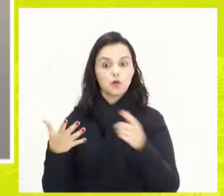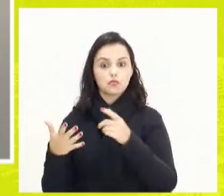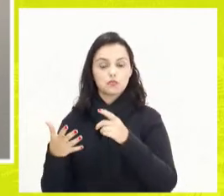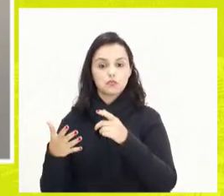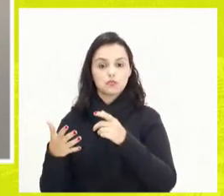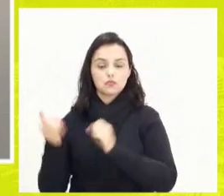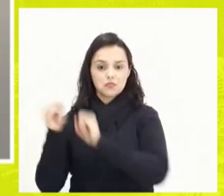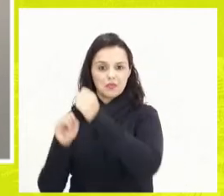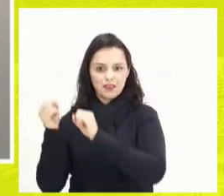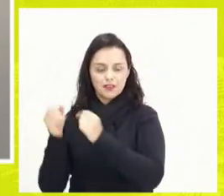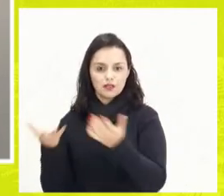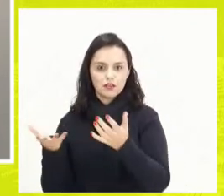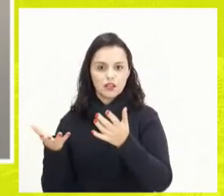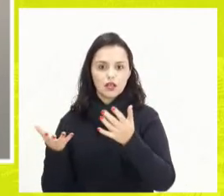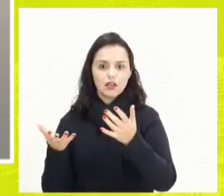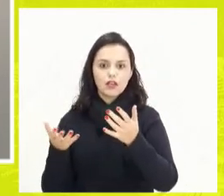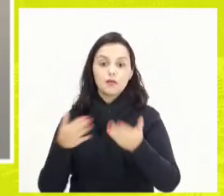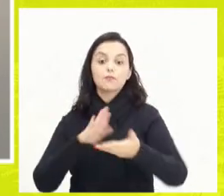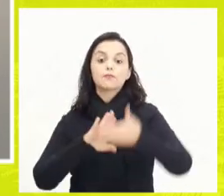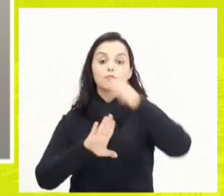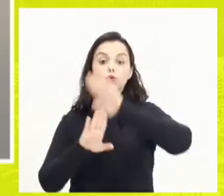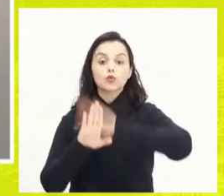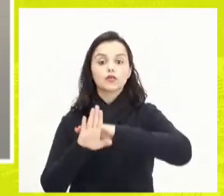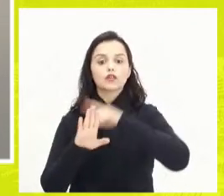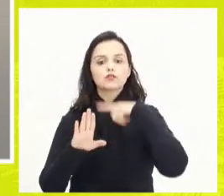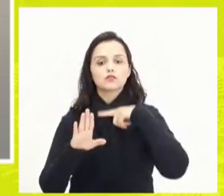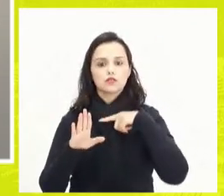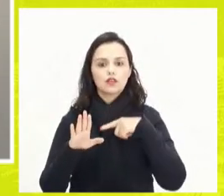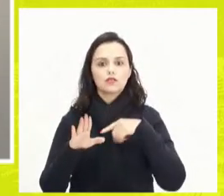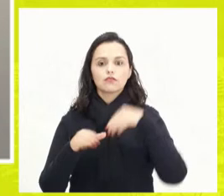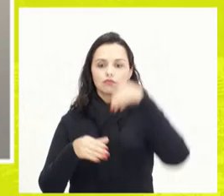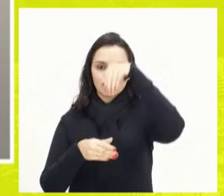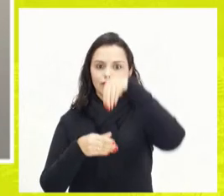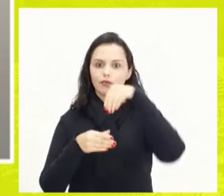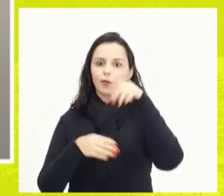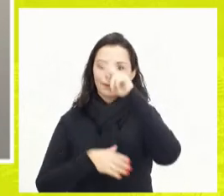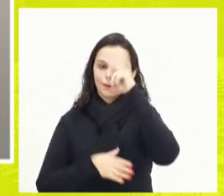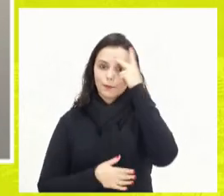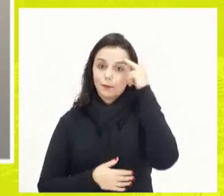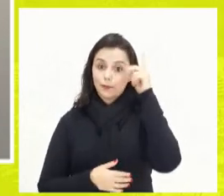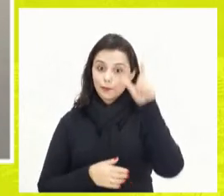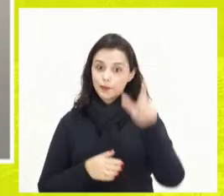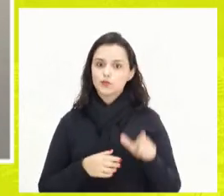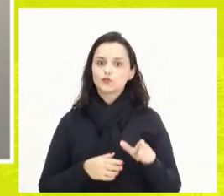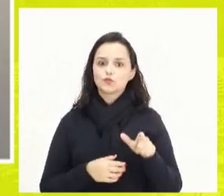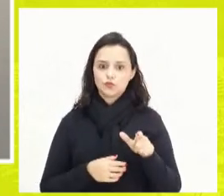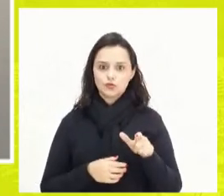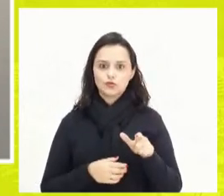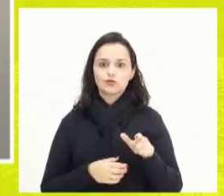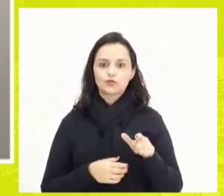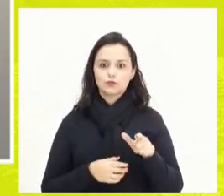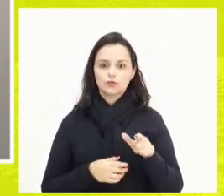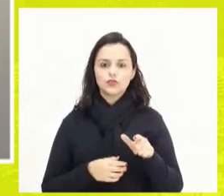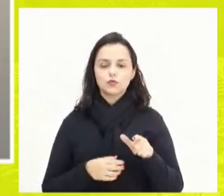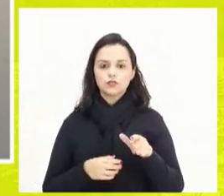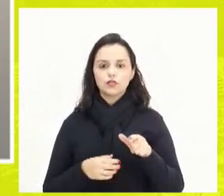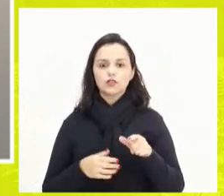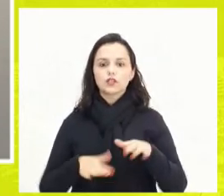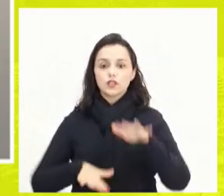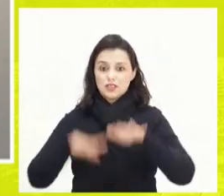someone made the programming for that that must be taken seriously even though the threat may seem